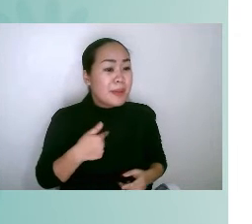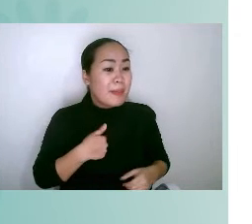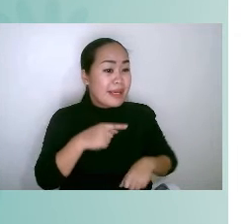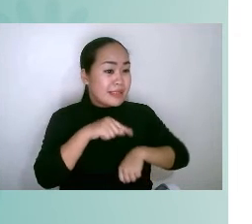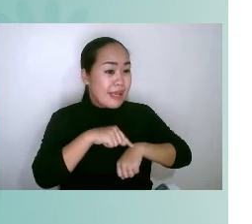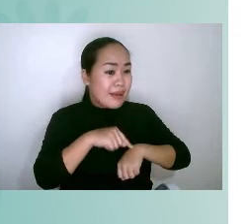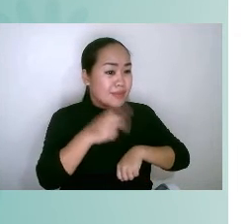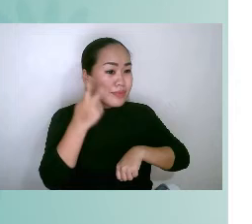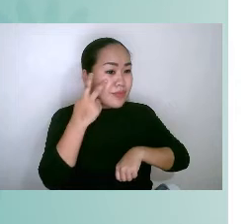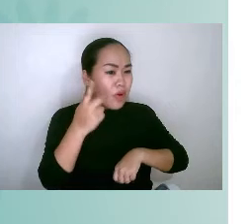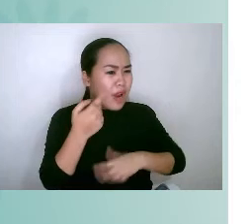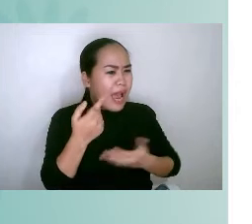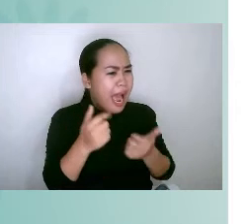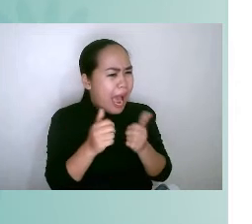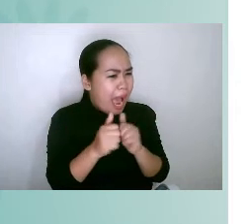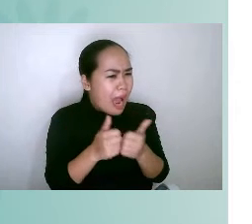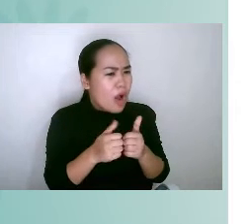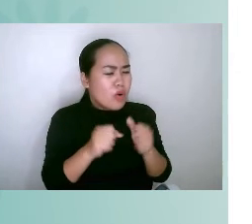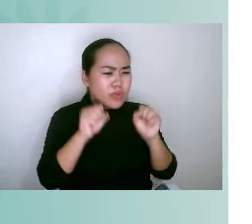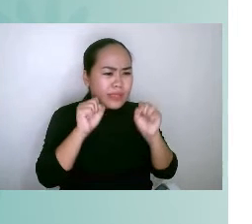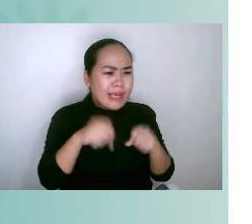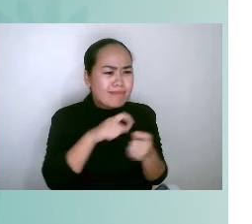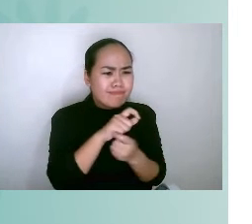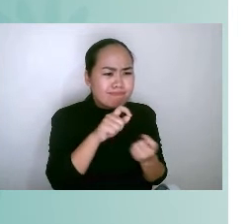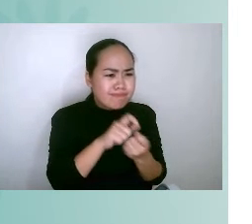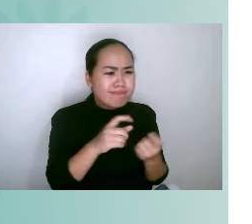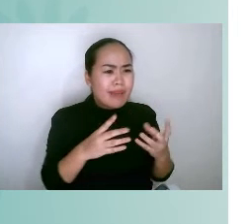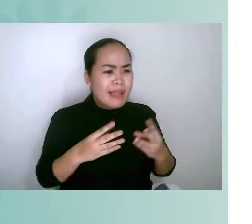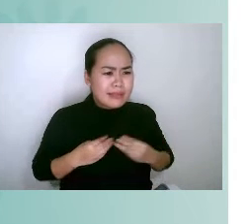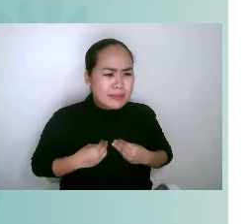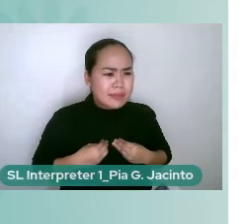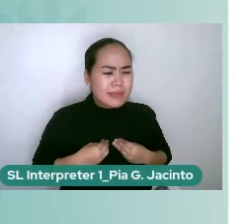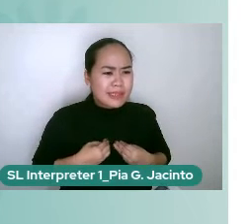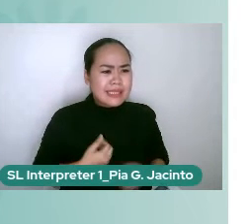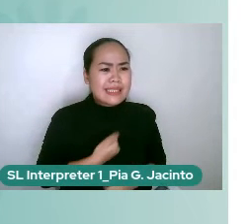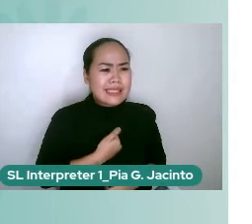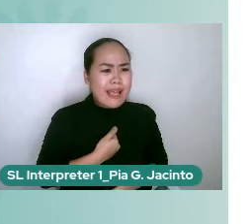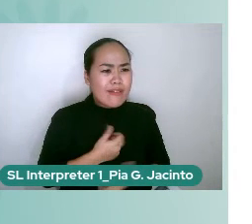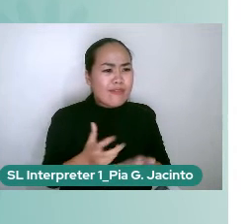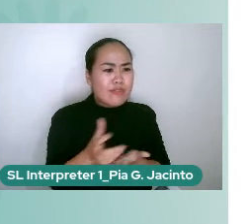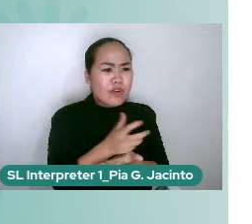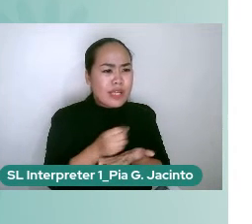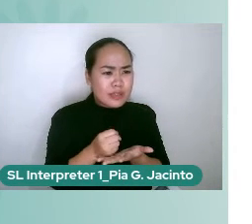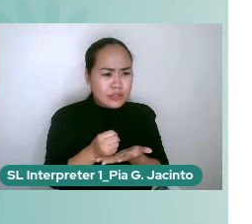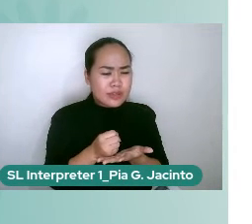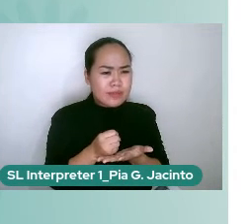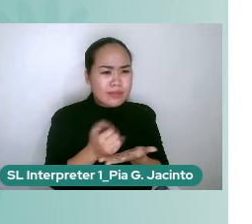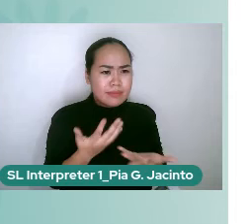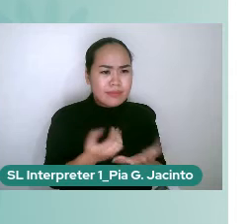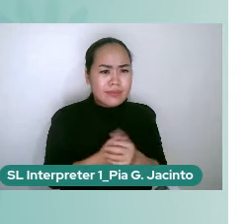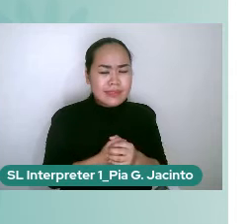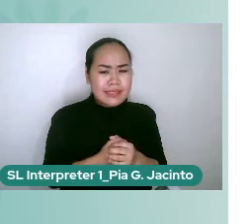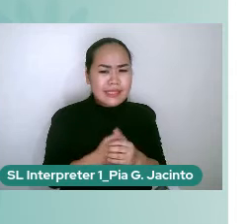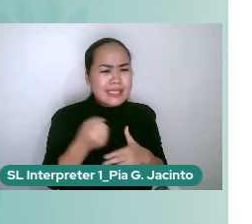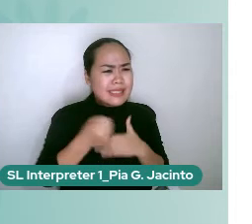the accuracy and acceptability of self-collection. This is a simple,